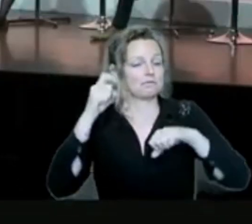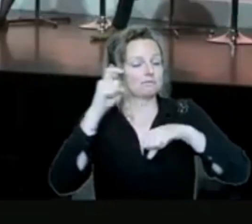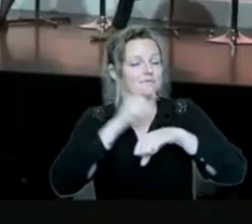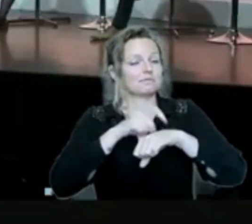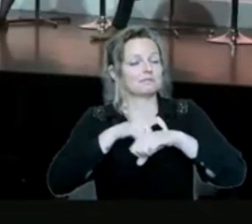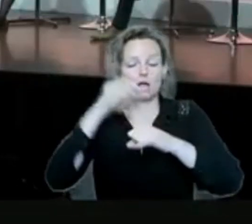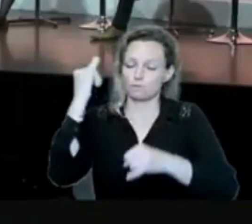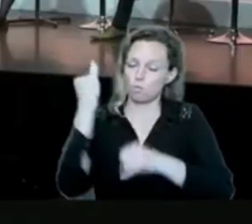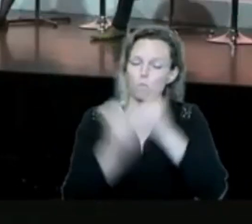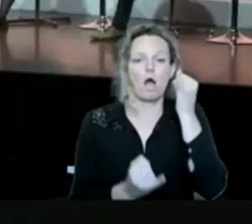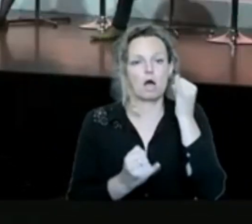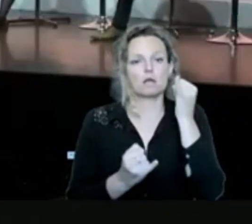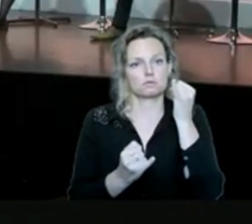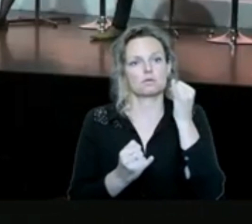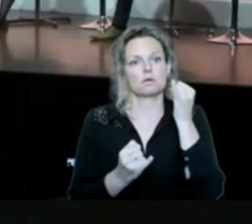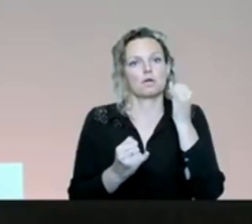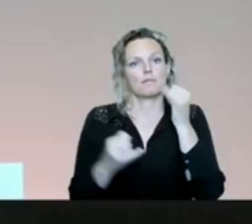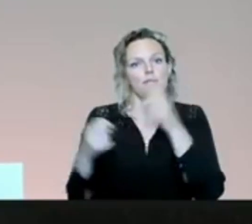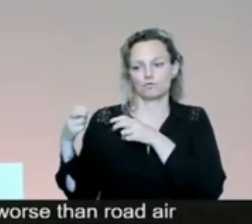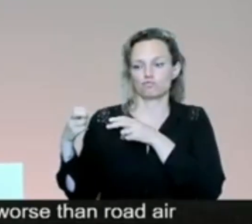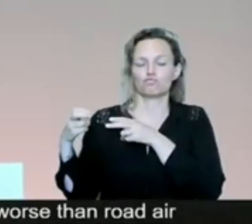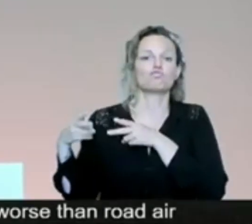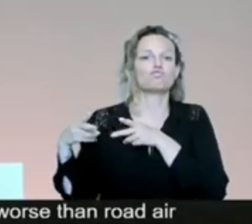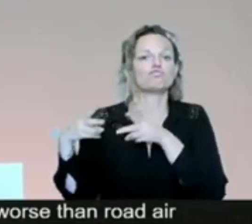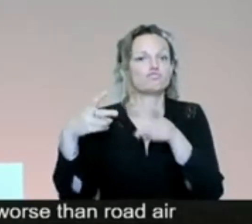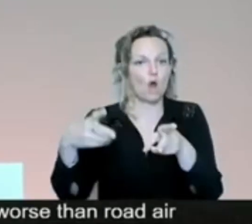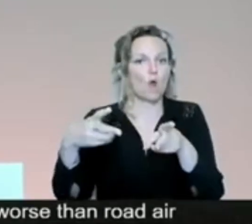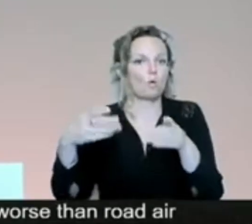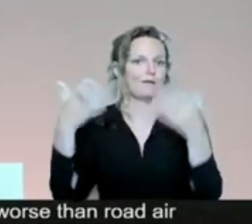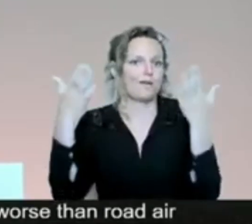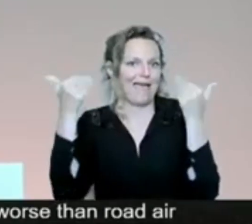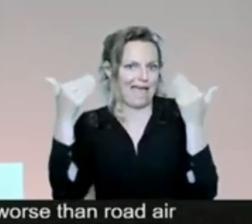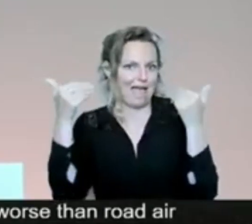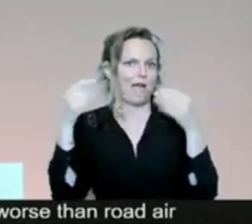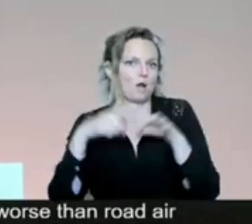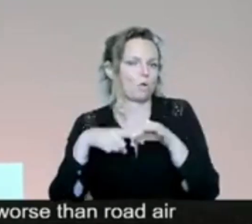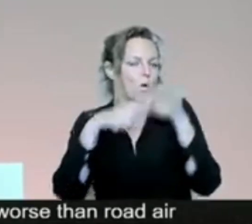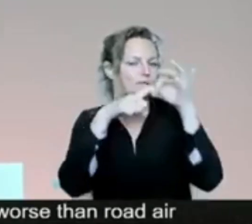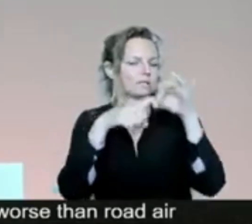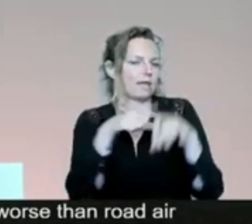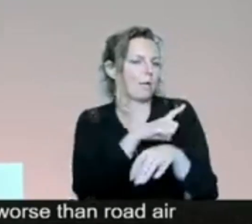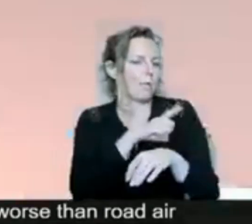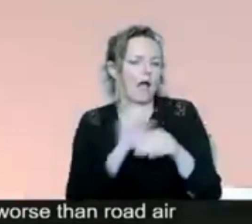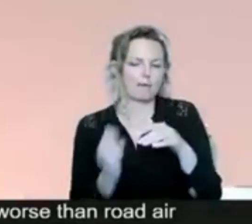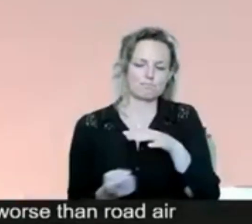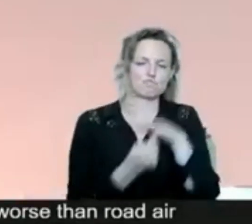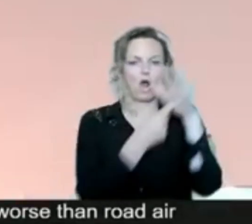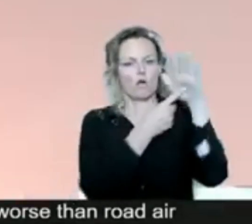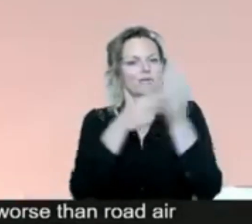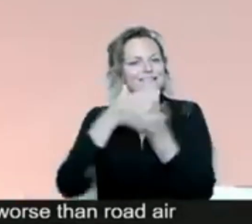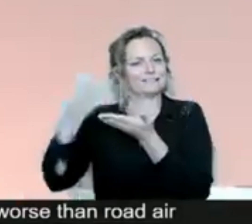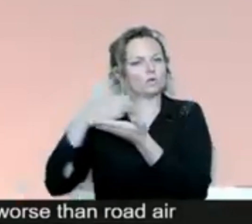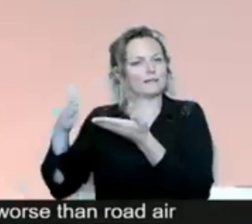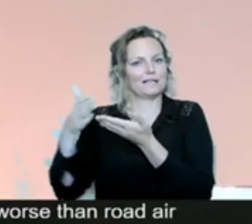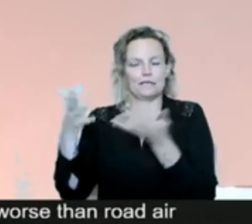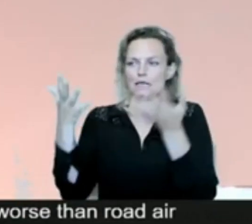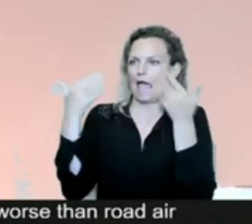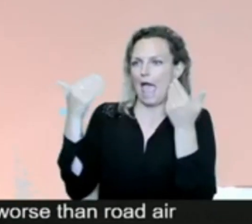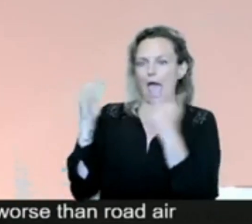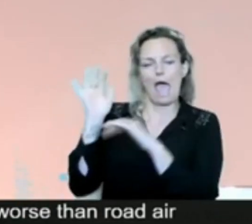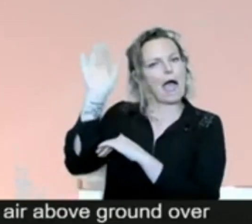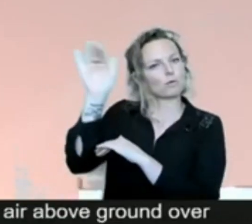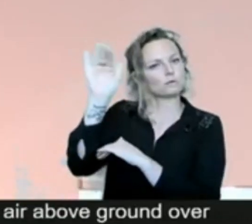you're prioritising roadside air above ground over carriage air underground. So on the underground it's dust. On